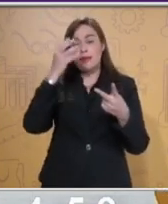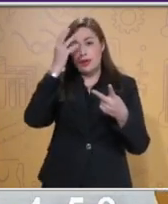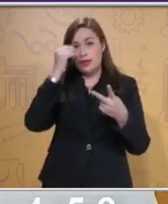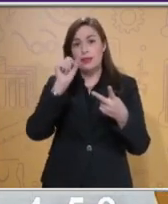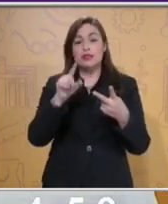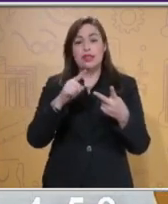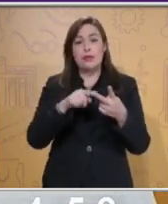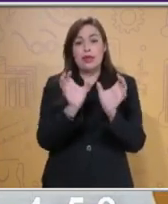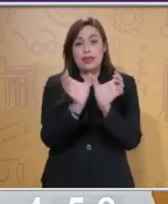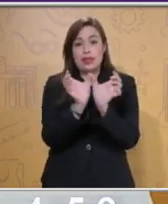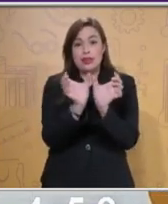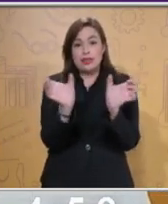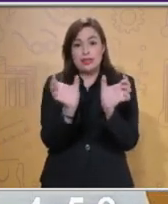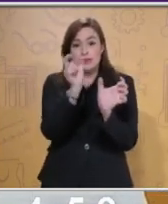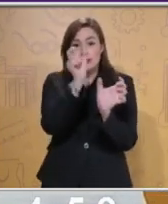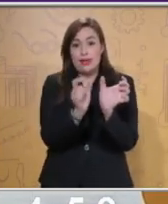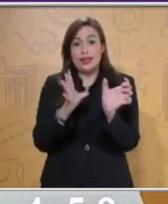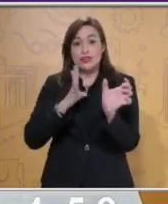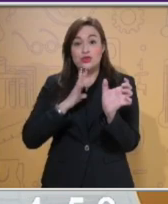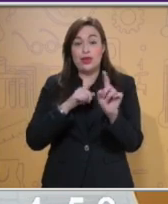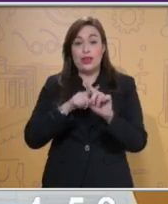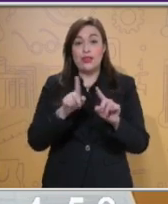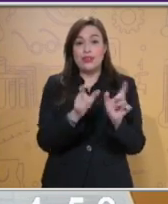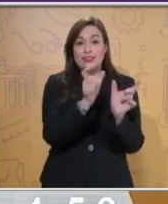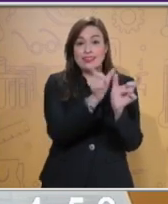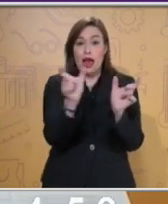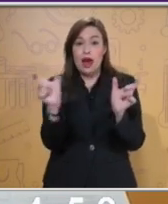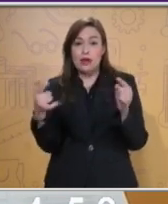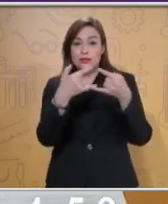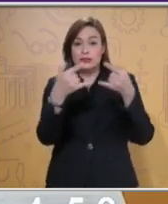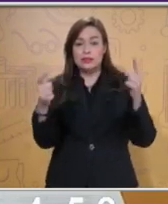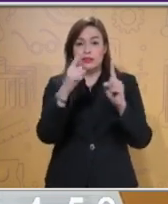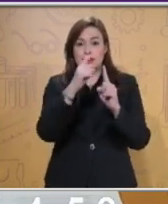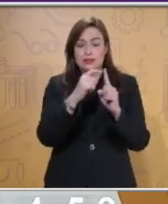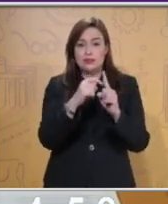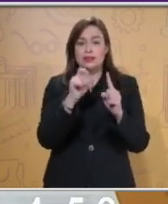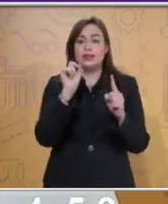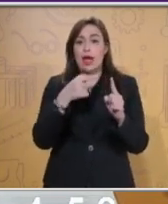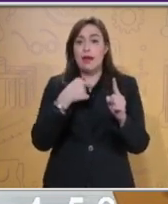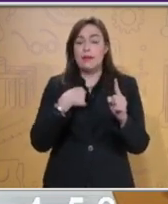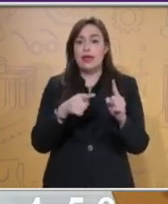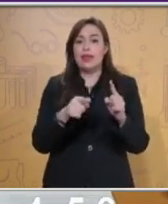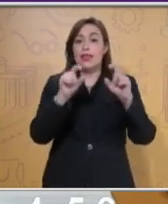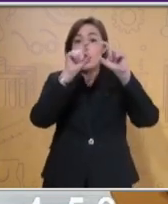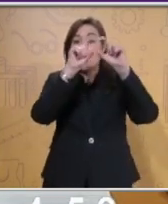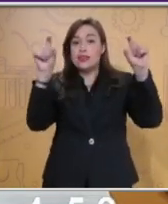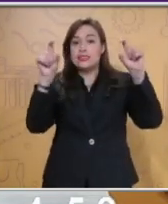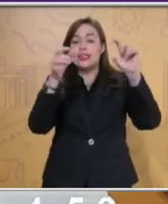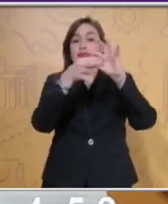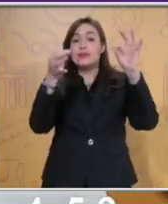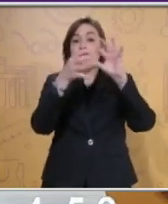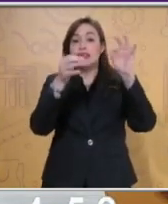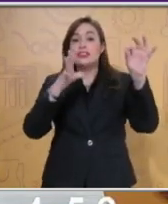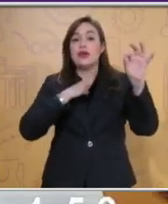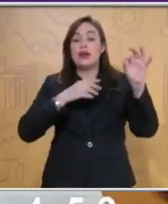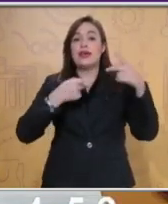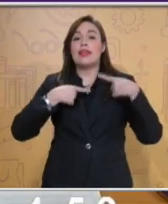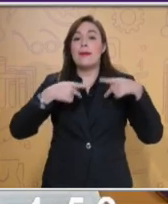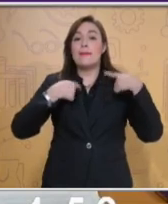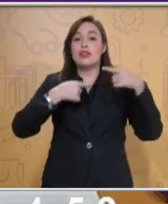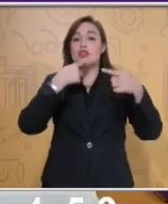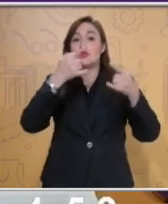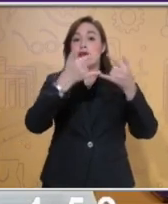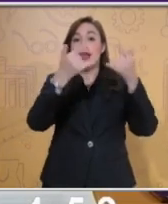the gutters or spaces between the panels. We have talked about the captions or the places where the narrators tell the